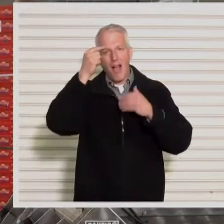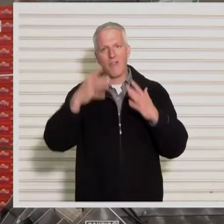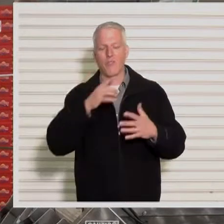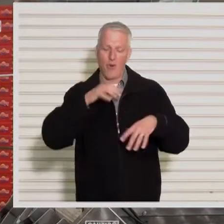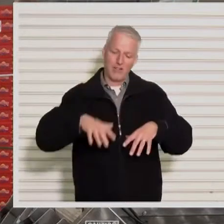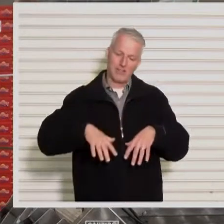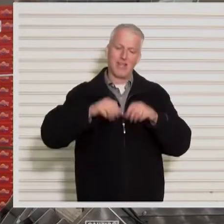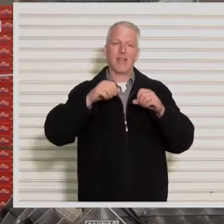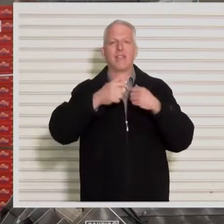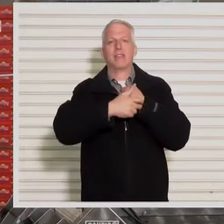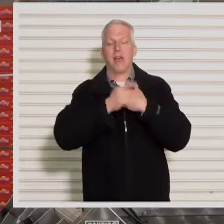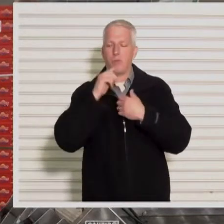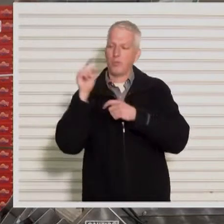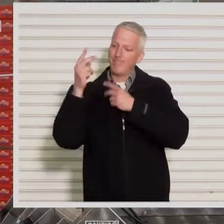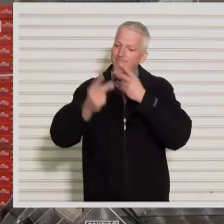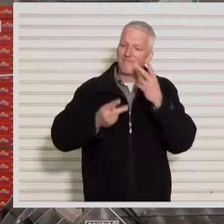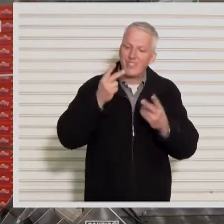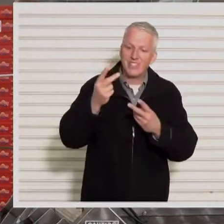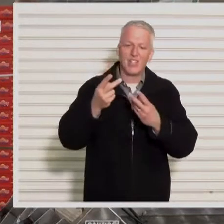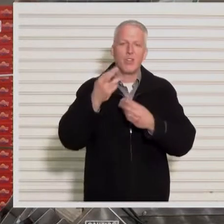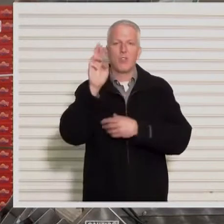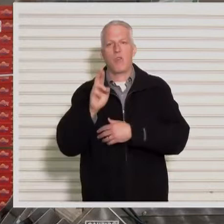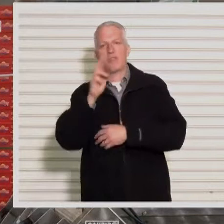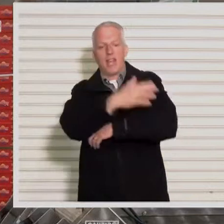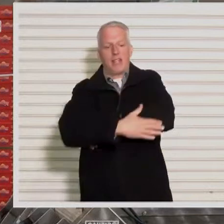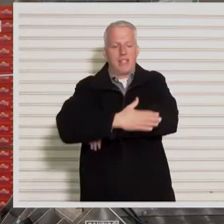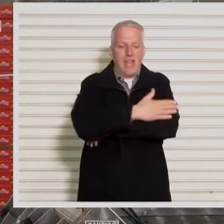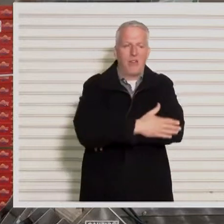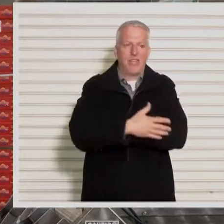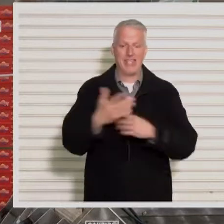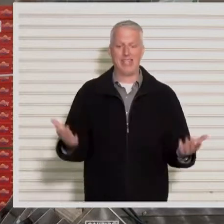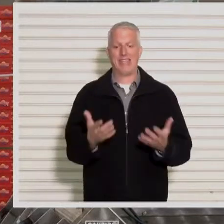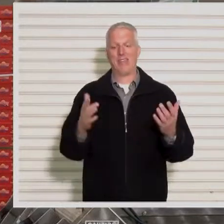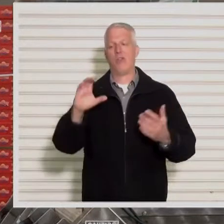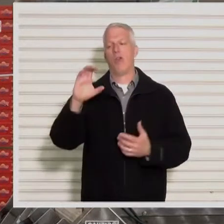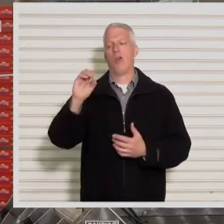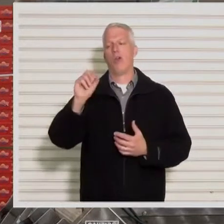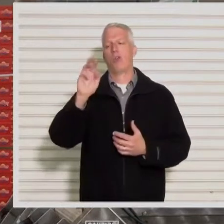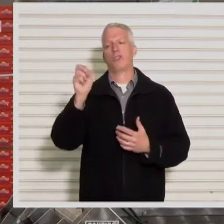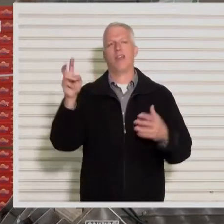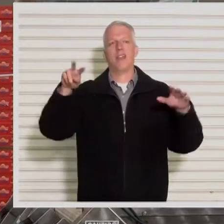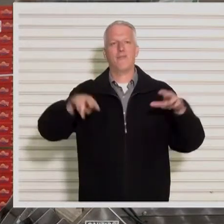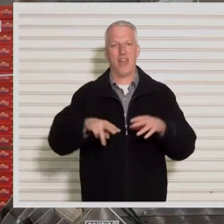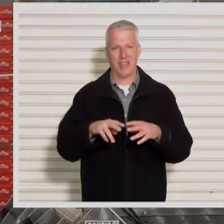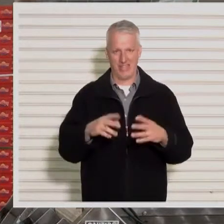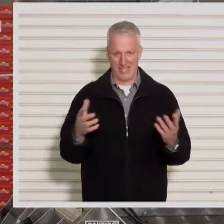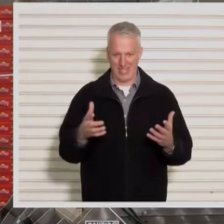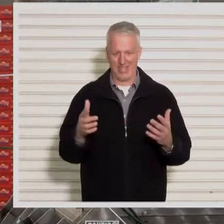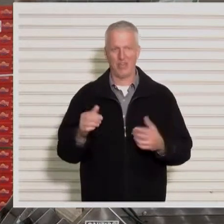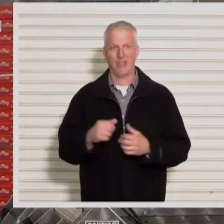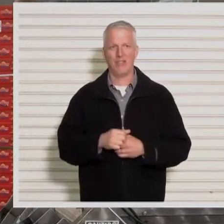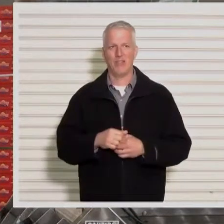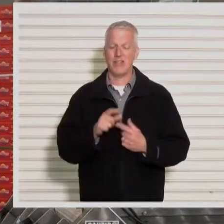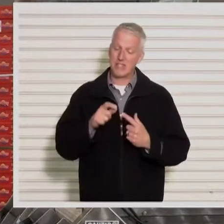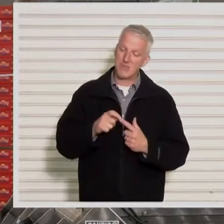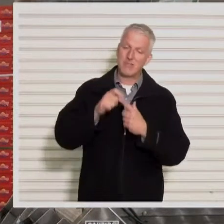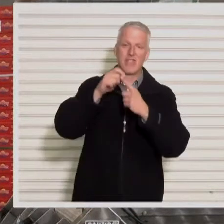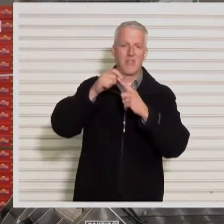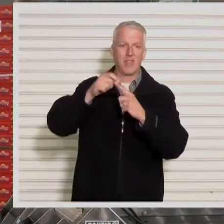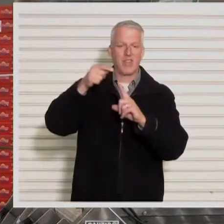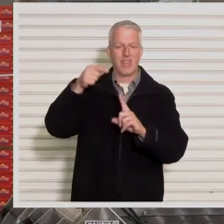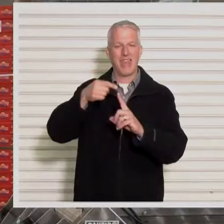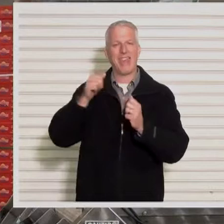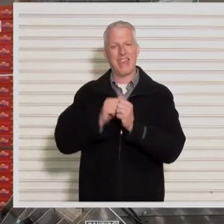time to visit Riverside County here in the Coachella Valley area, and specifically